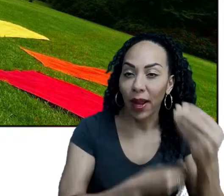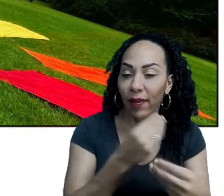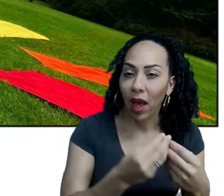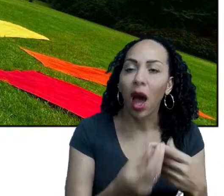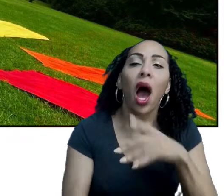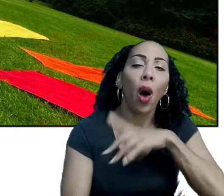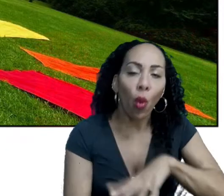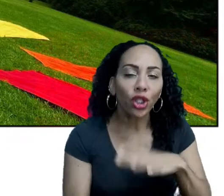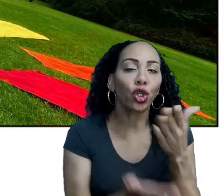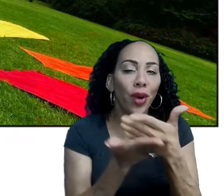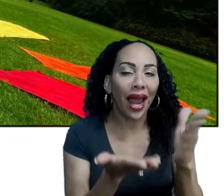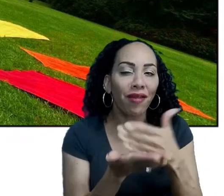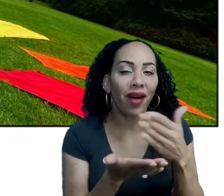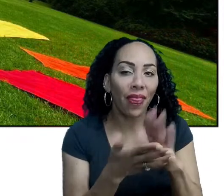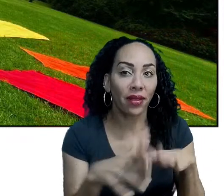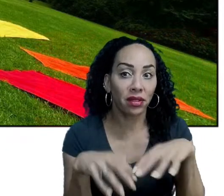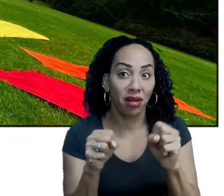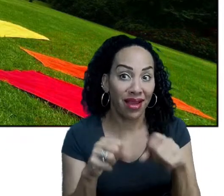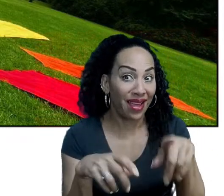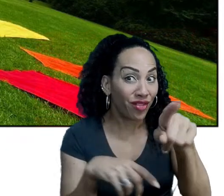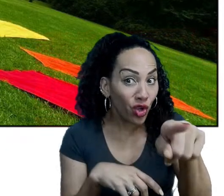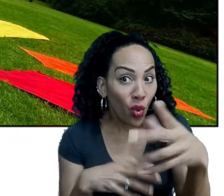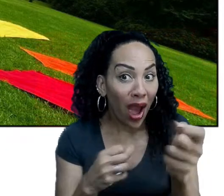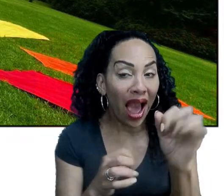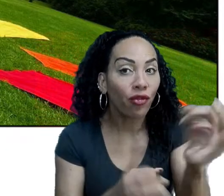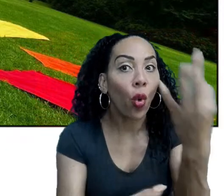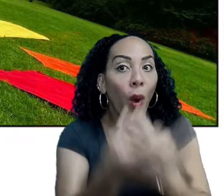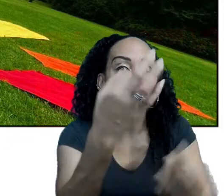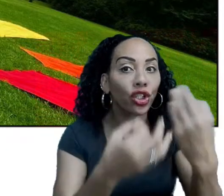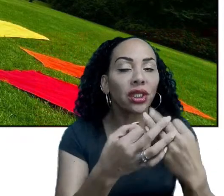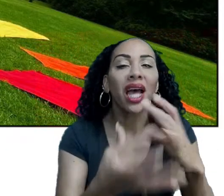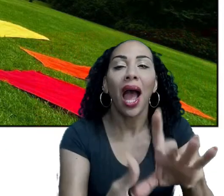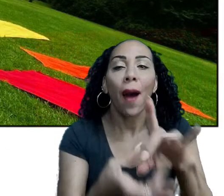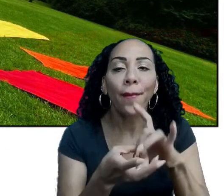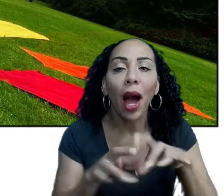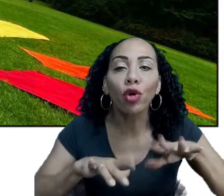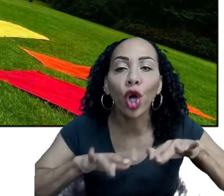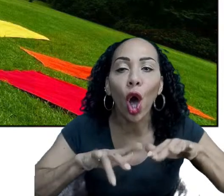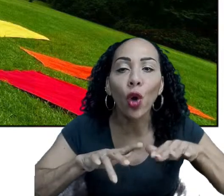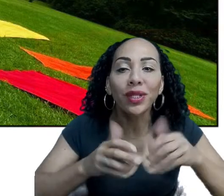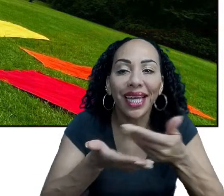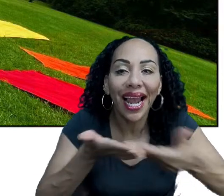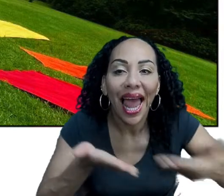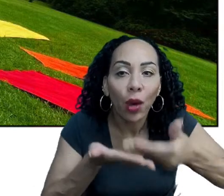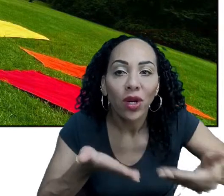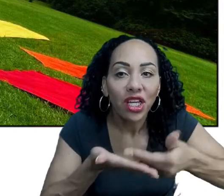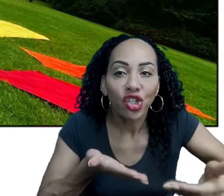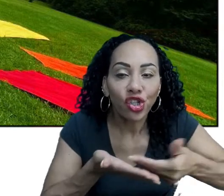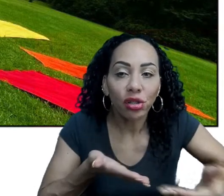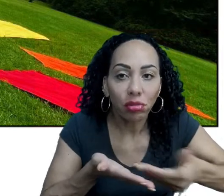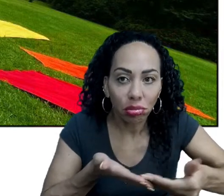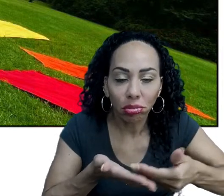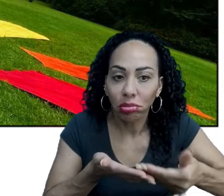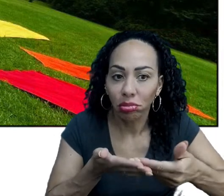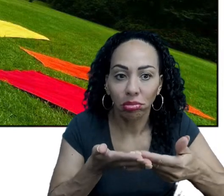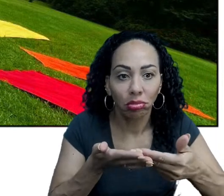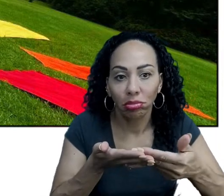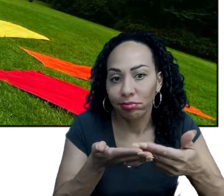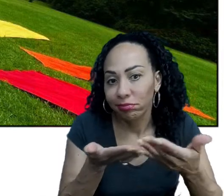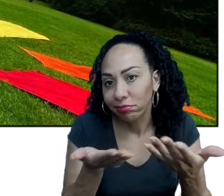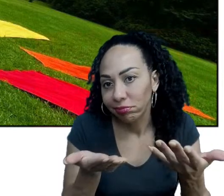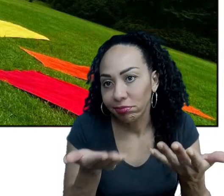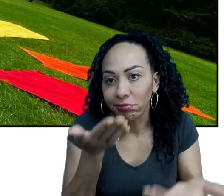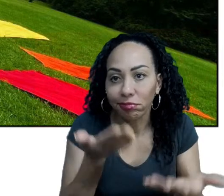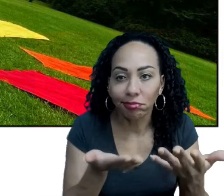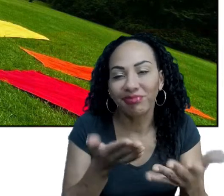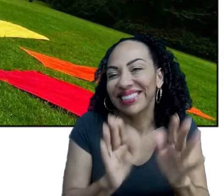very beginning is that if you have any questions at the end about the coding languages we used or how many things we soldered, I